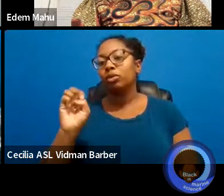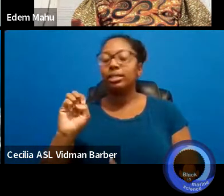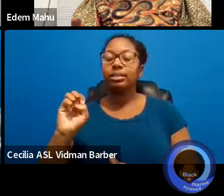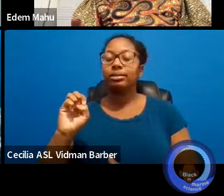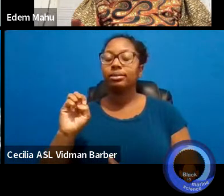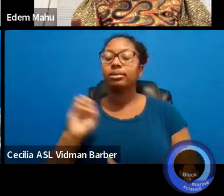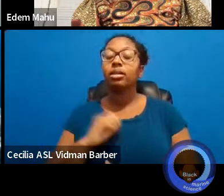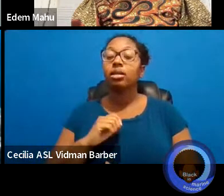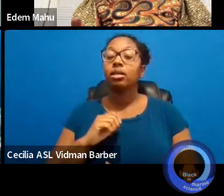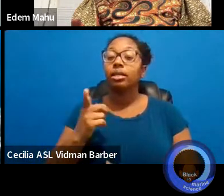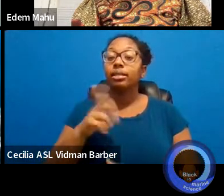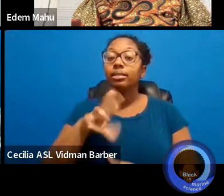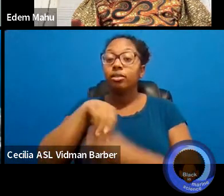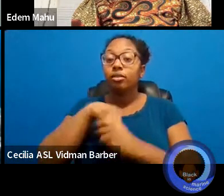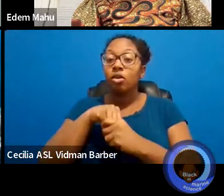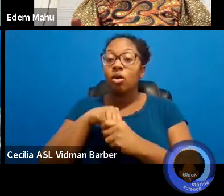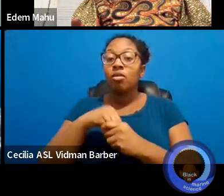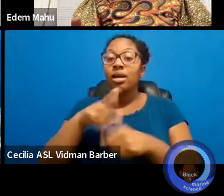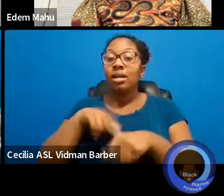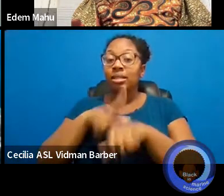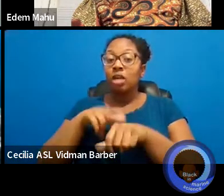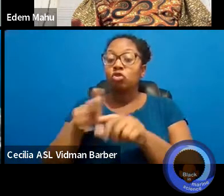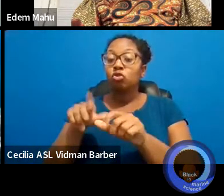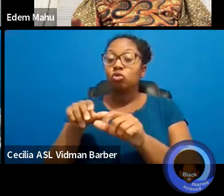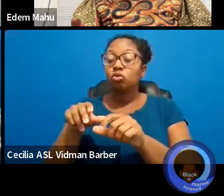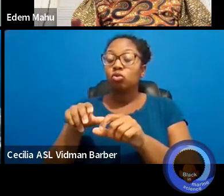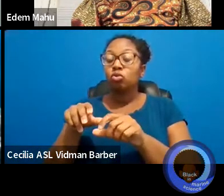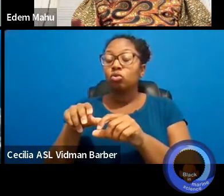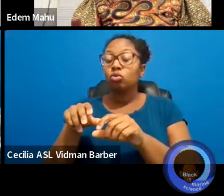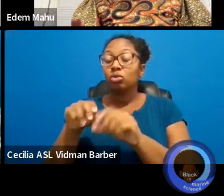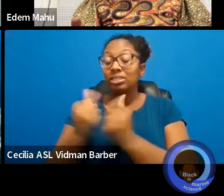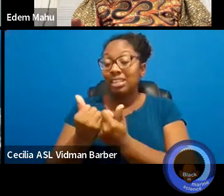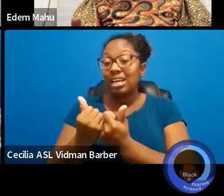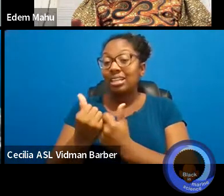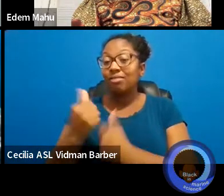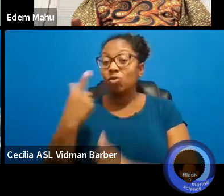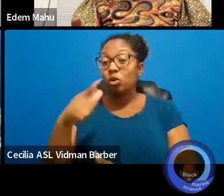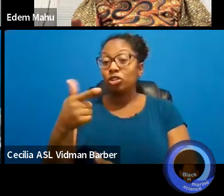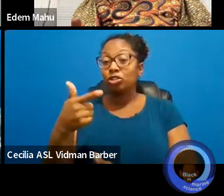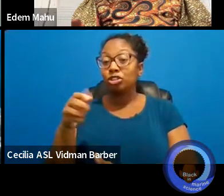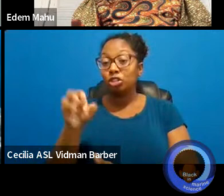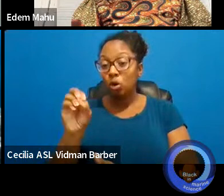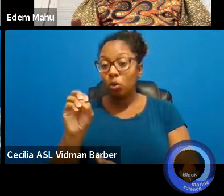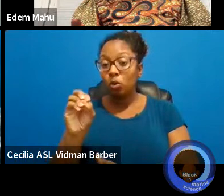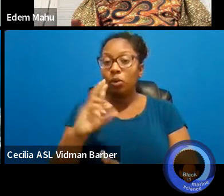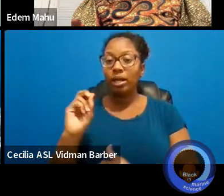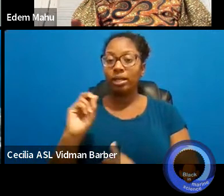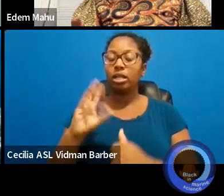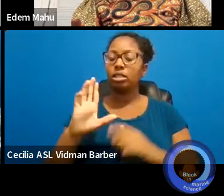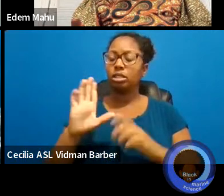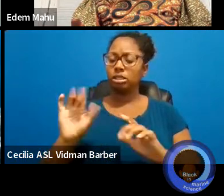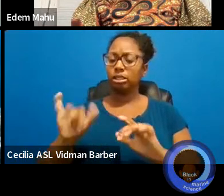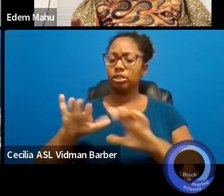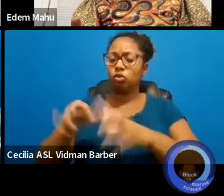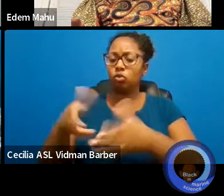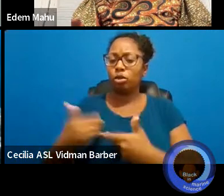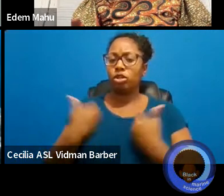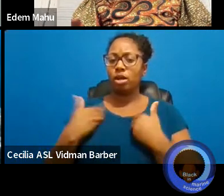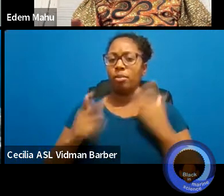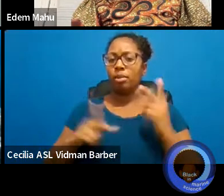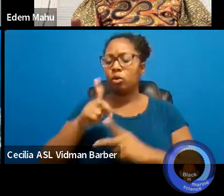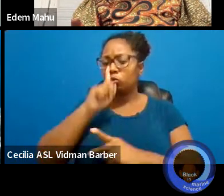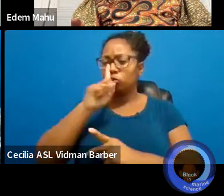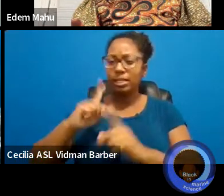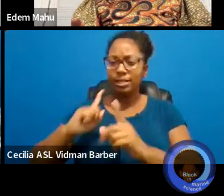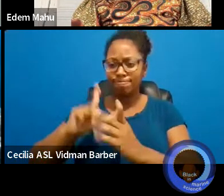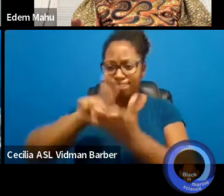Society, GEO, a global community of young people who are driving progress and seeking solutions